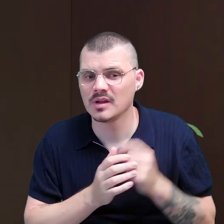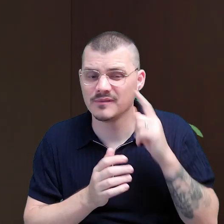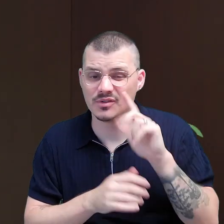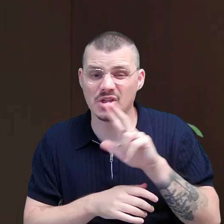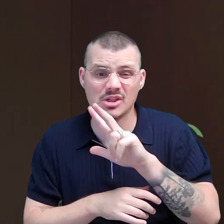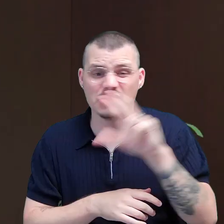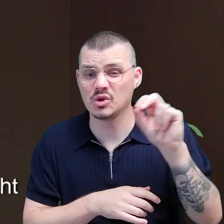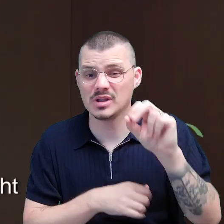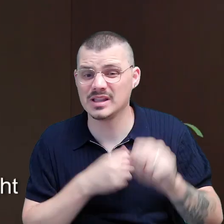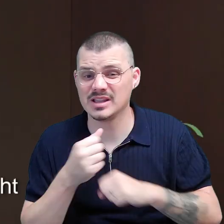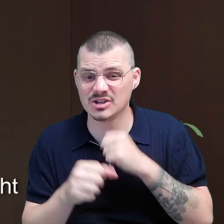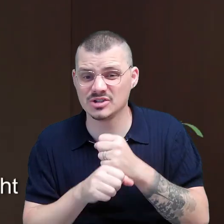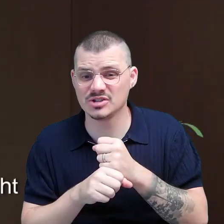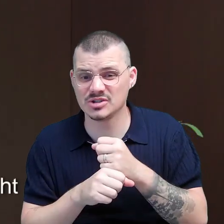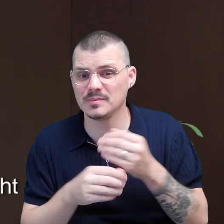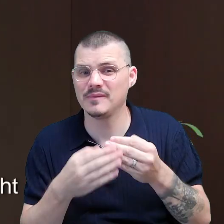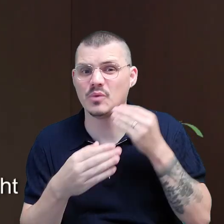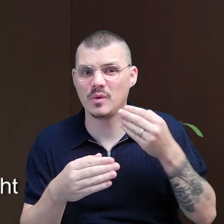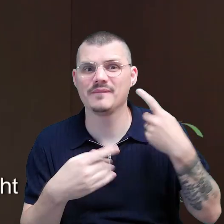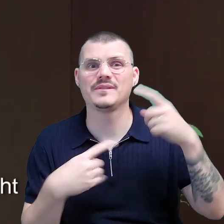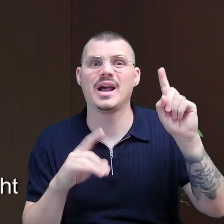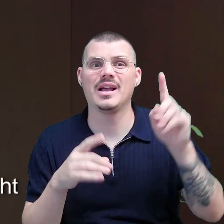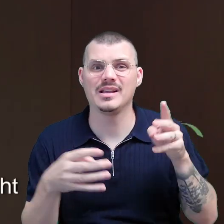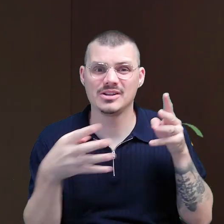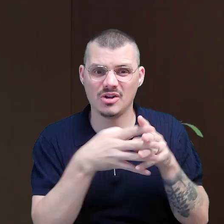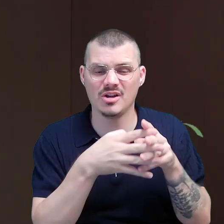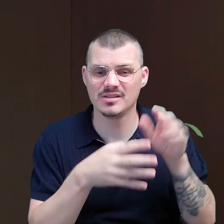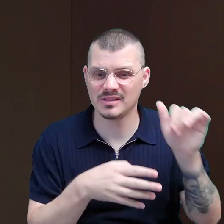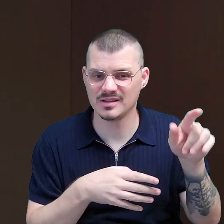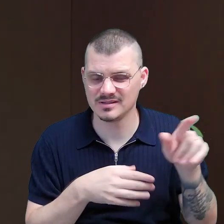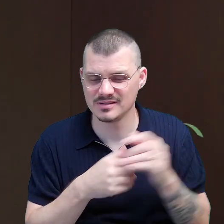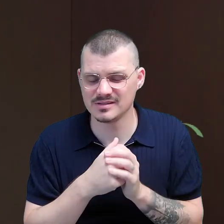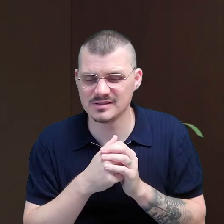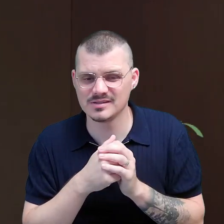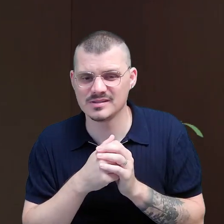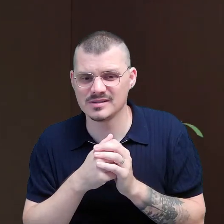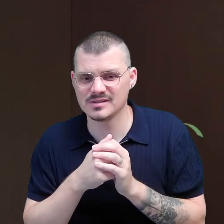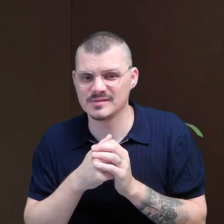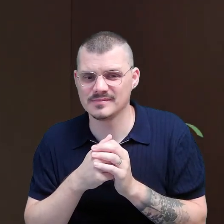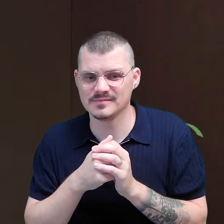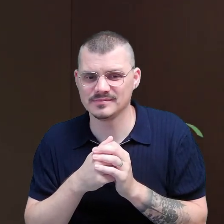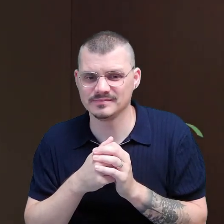the Deaf for 30 years before he was finally caught.